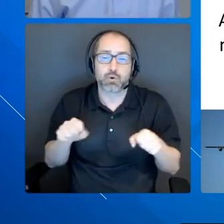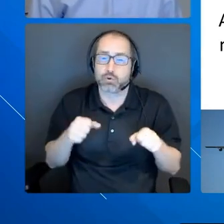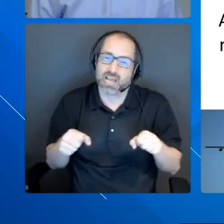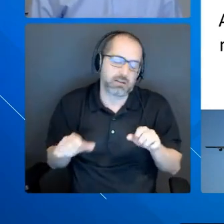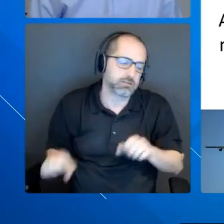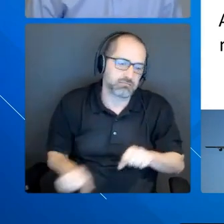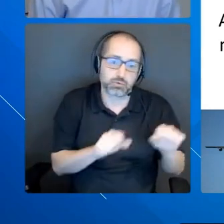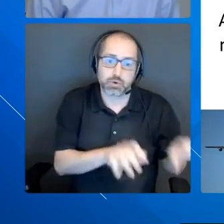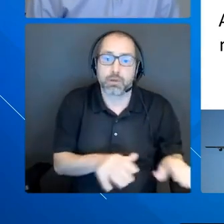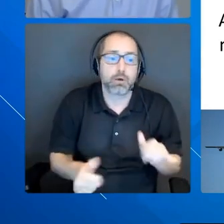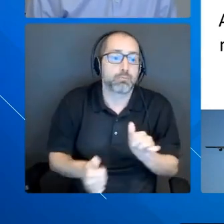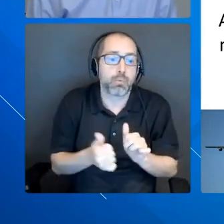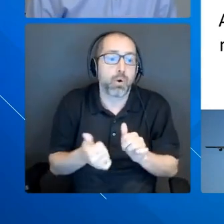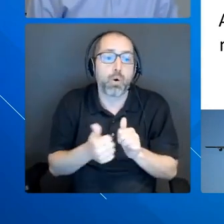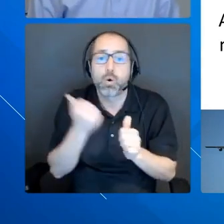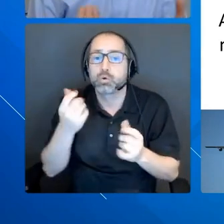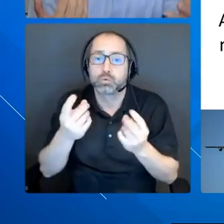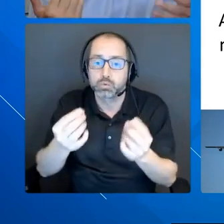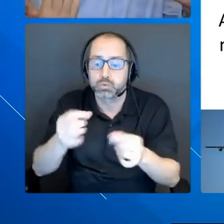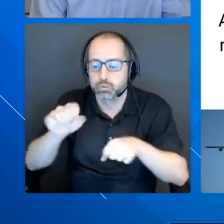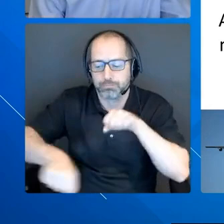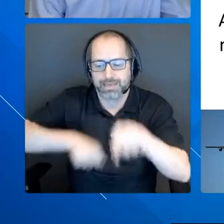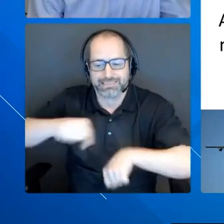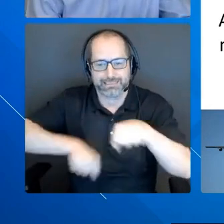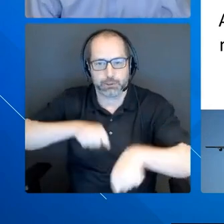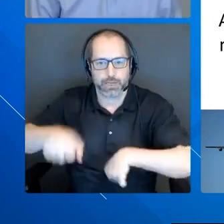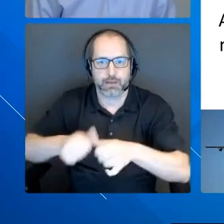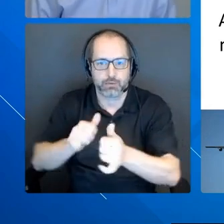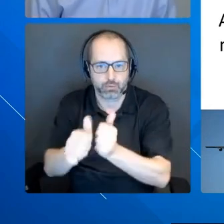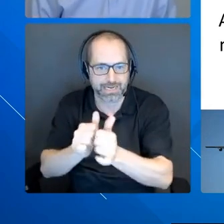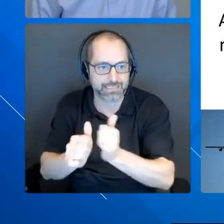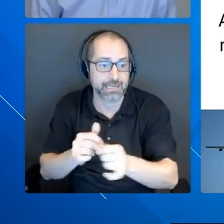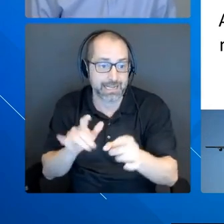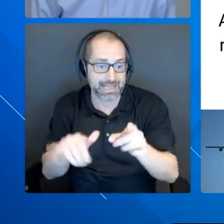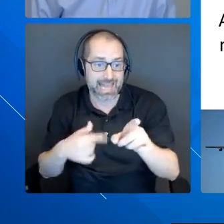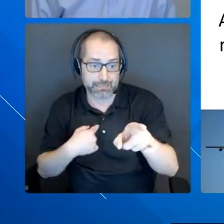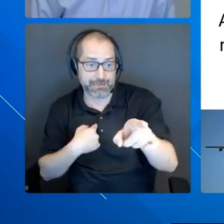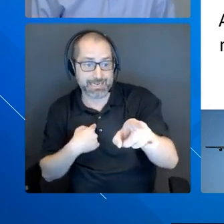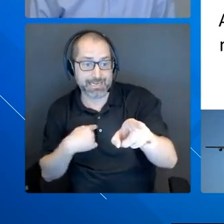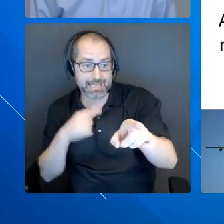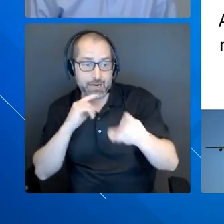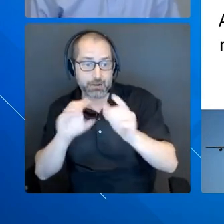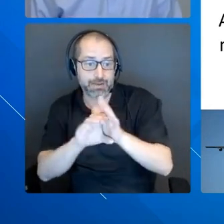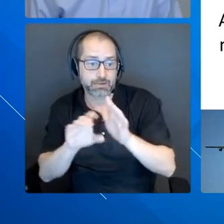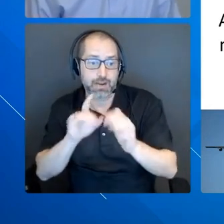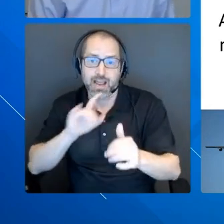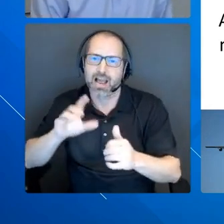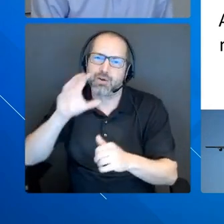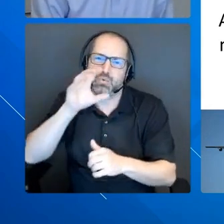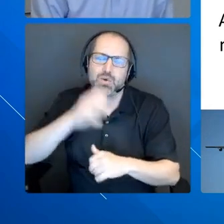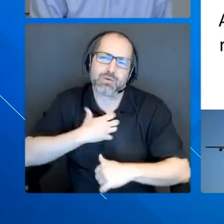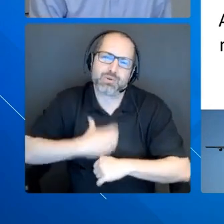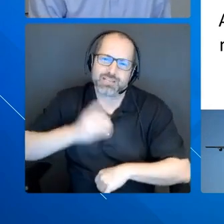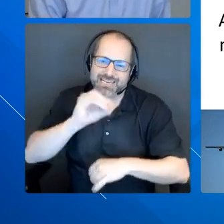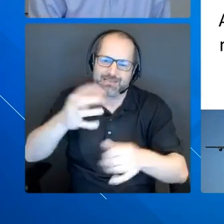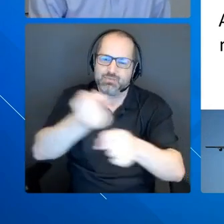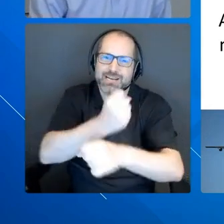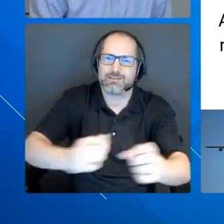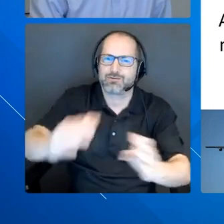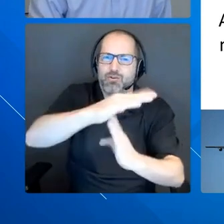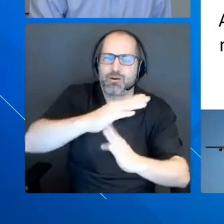spent riding and now racing bicycles. That's me. I wish I could say I was on the first step of the podium. I was third. That's as good as it gets.